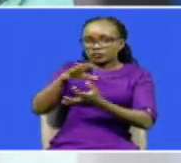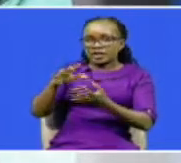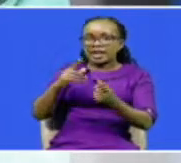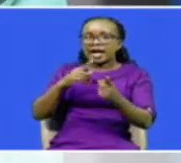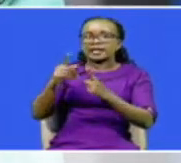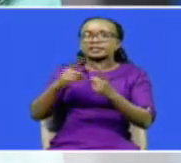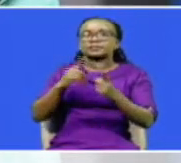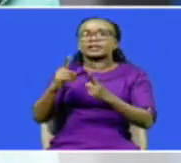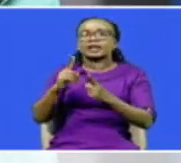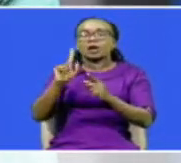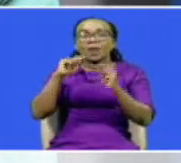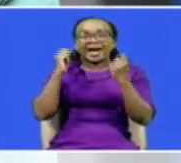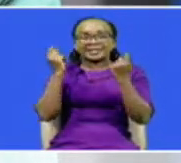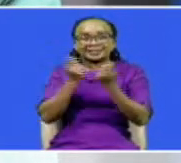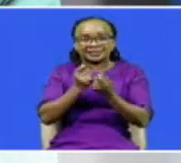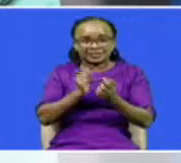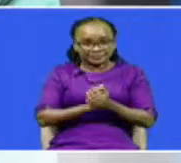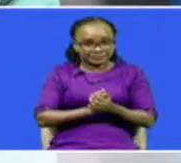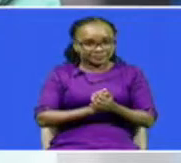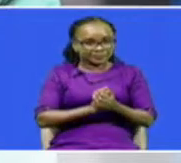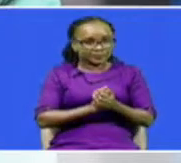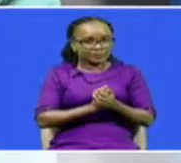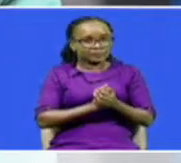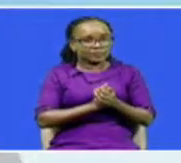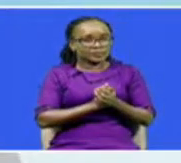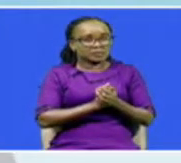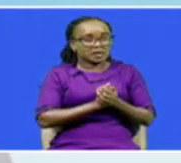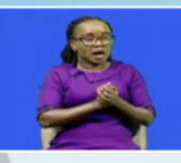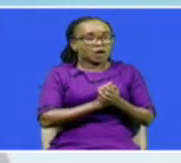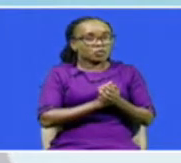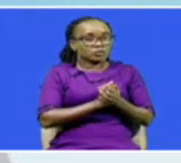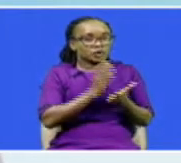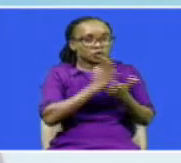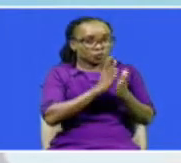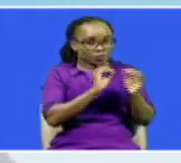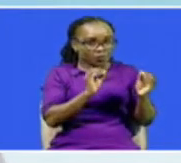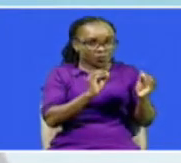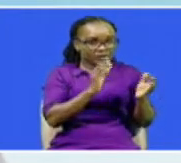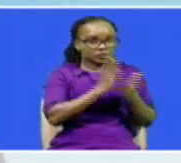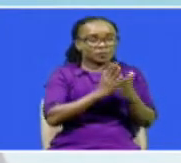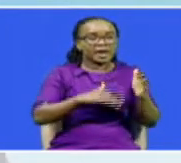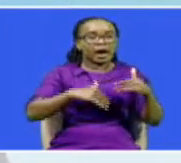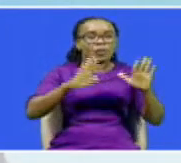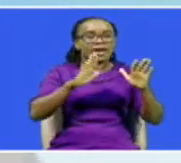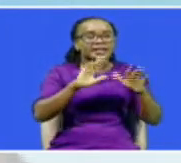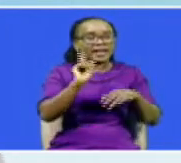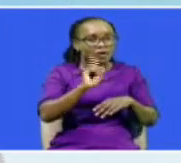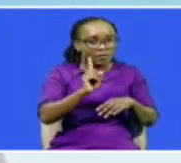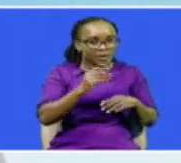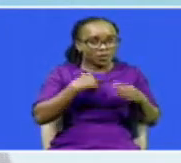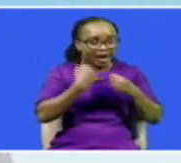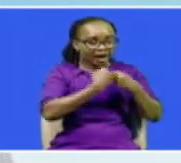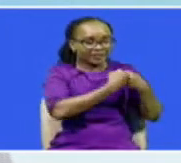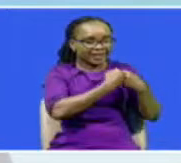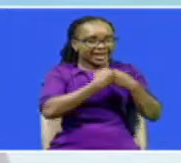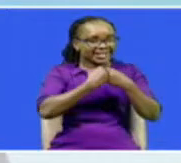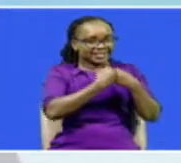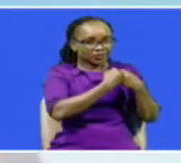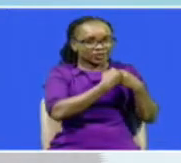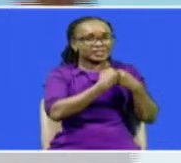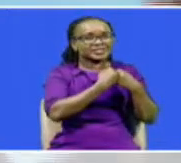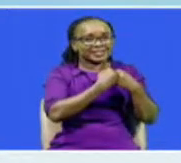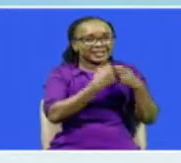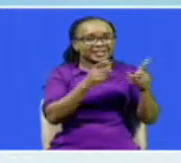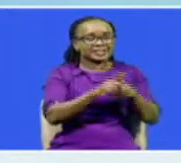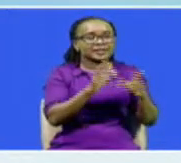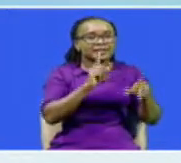as one team? Oh, unfortunately, my boss has been away and I was in Nairobi. We have a challenge of logistics. So even